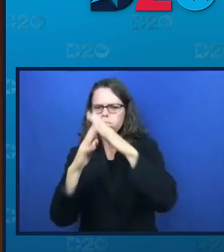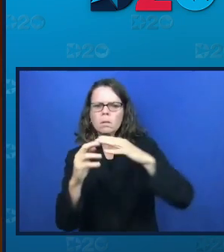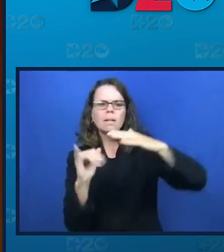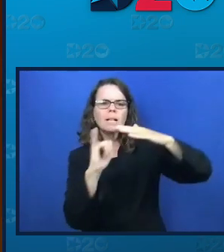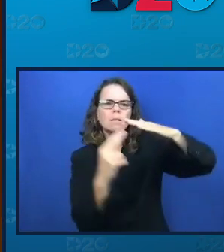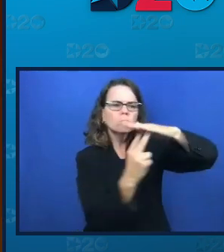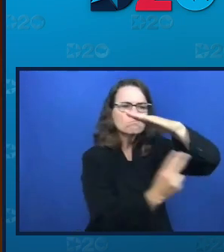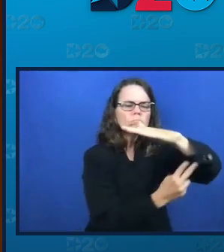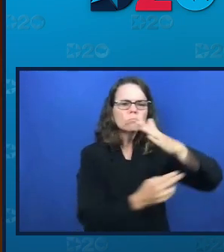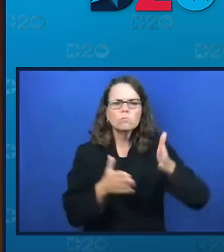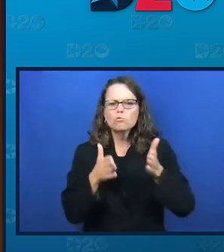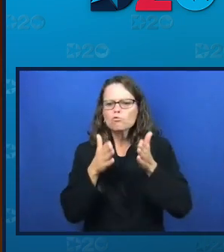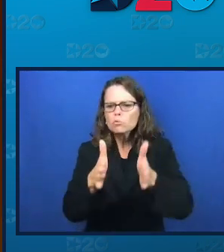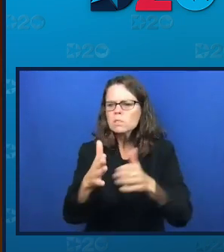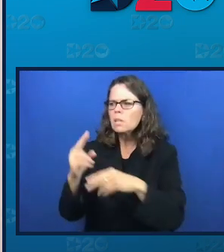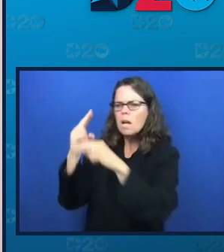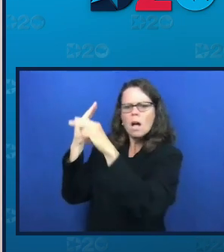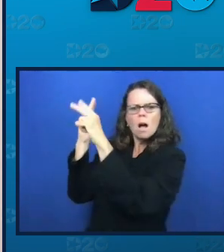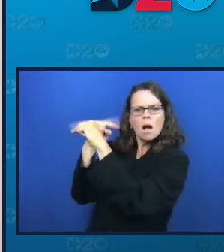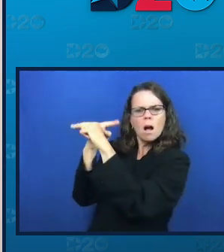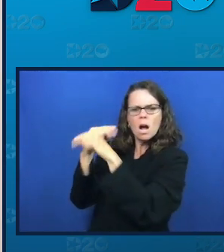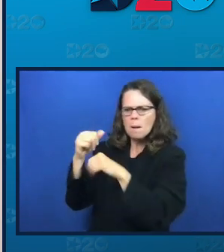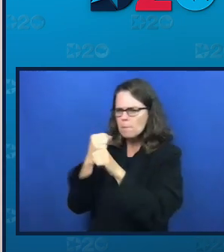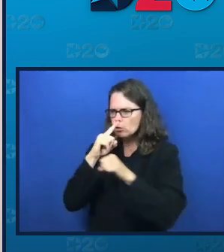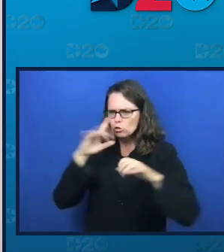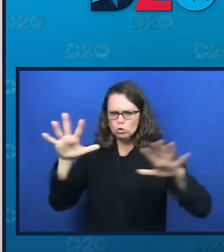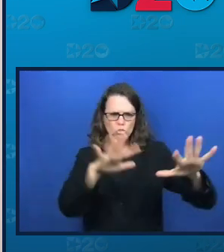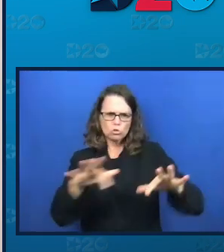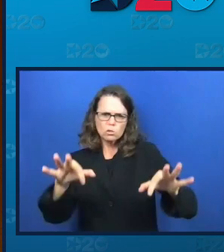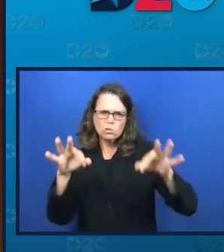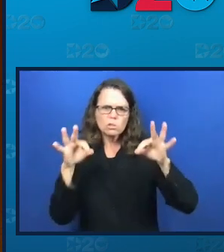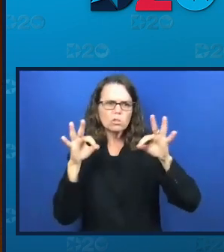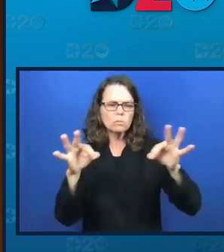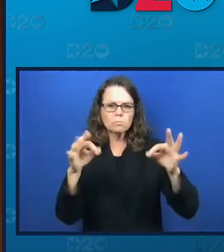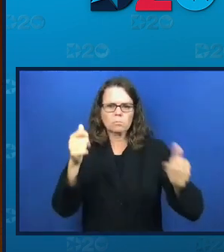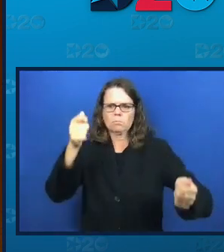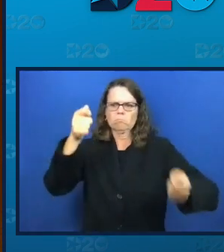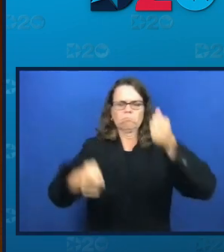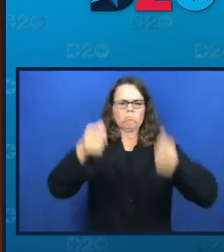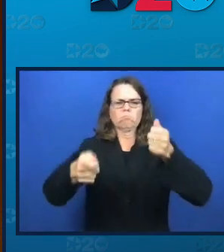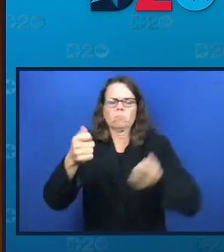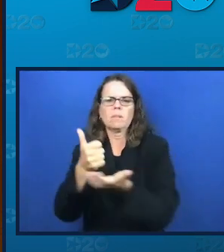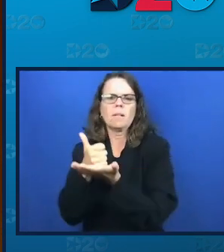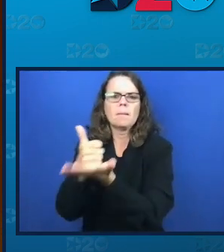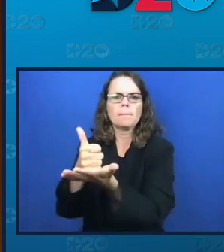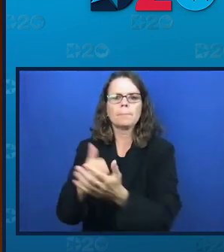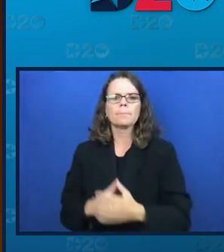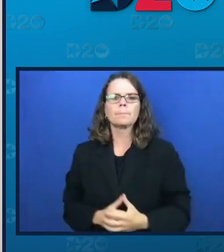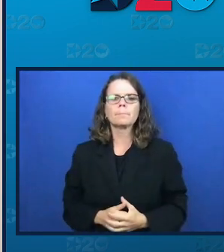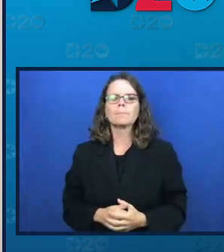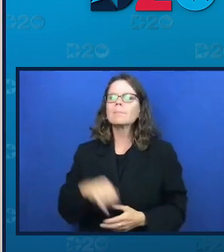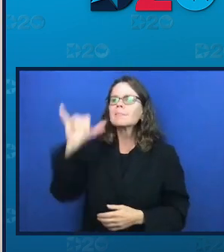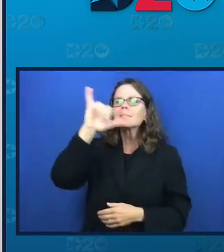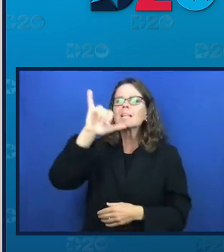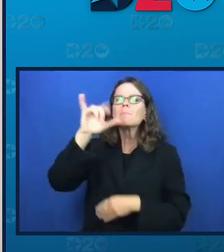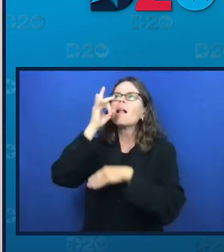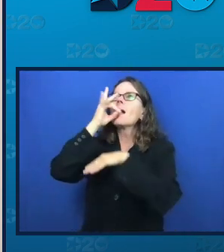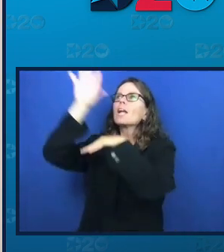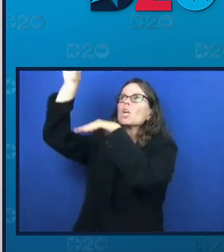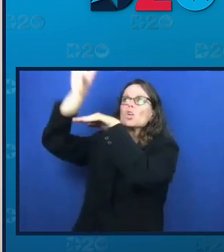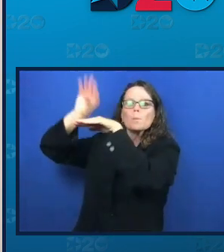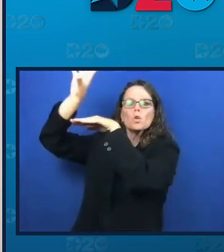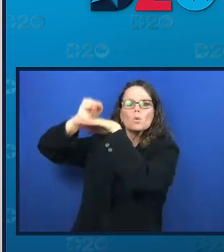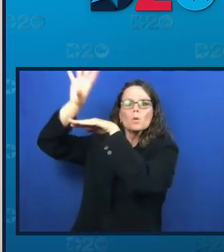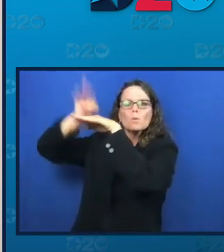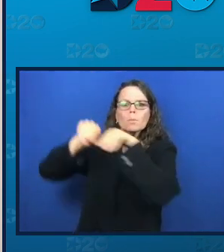difference, like what you're doing that solar facility outside of Harrisburg. You know, I'm a Scranton boy. You know, central Pennsylvania is okay, but, you know,